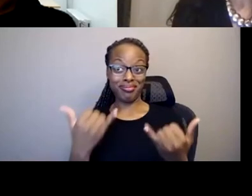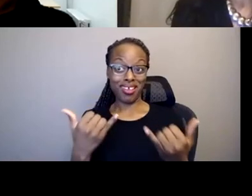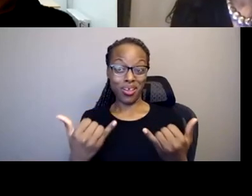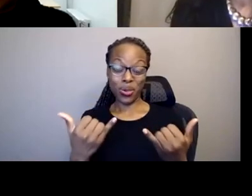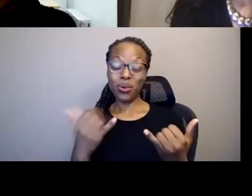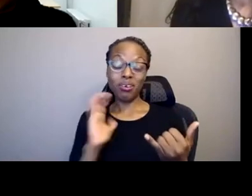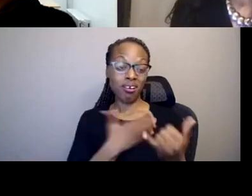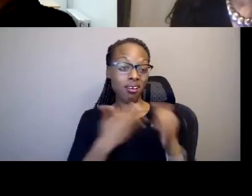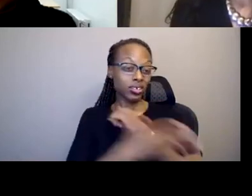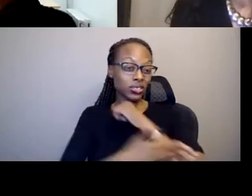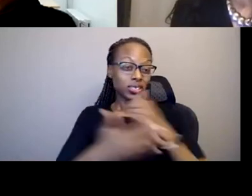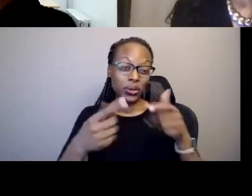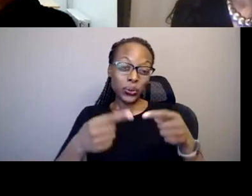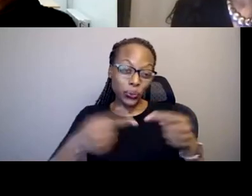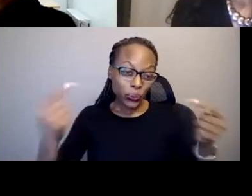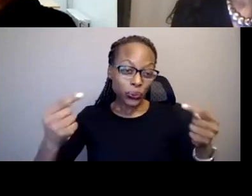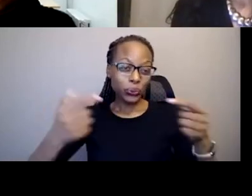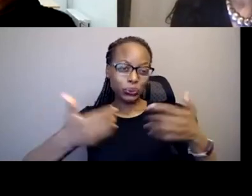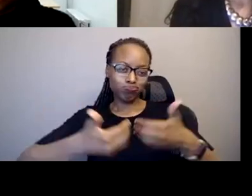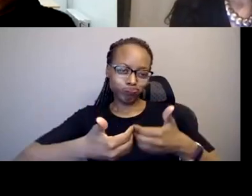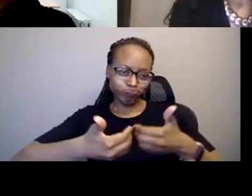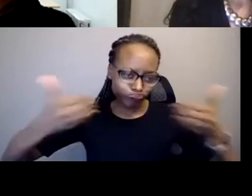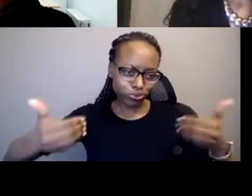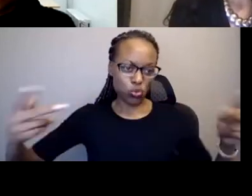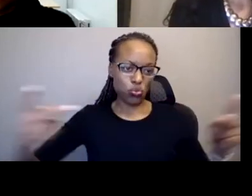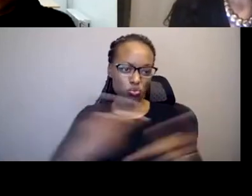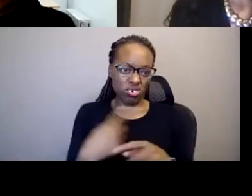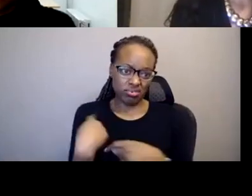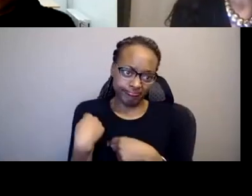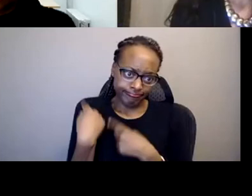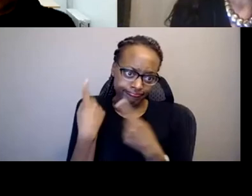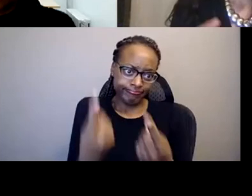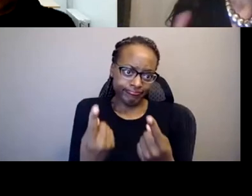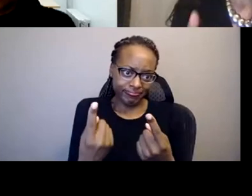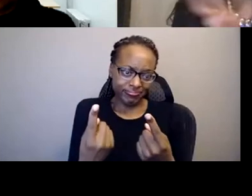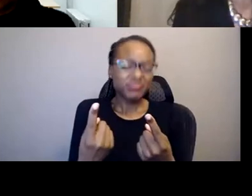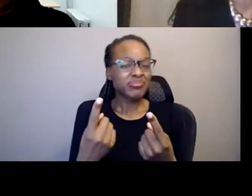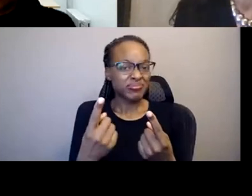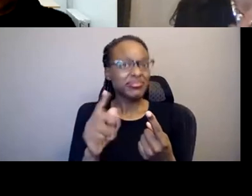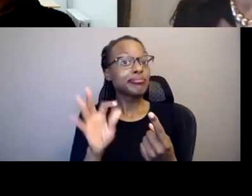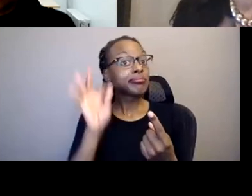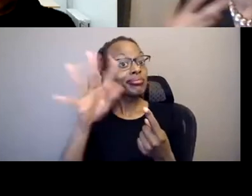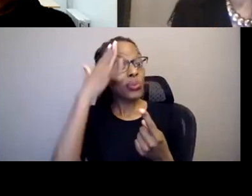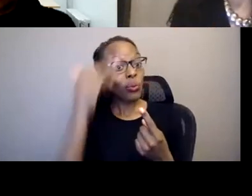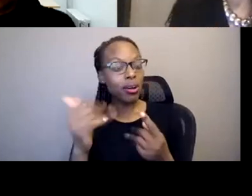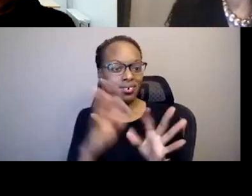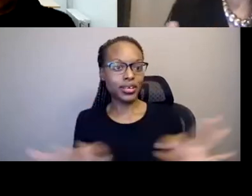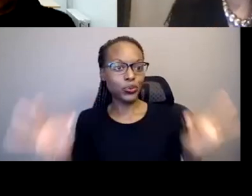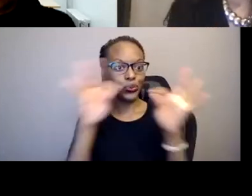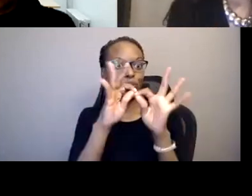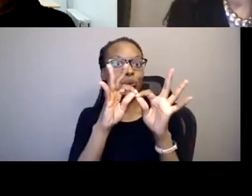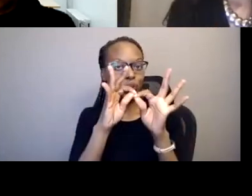before. And I just think it's so crucial for us to understand what the stakes are, right? As what are the risks as well as what are the